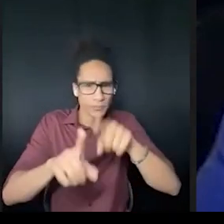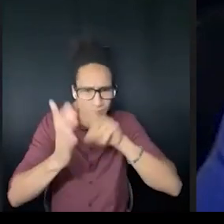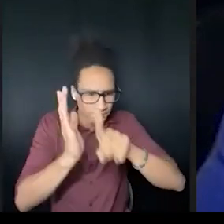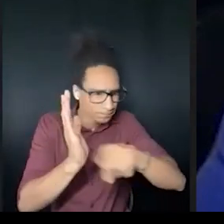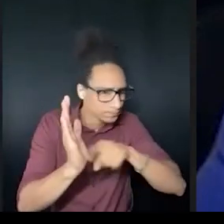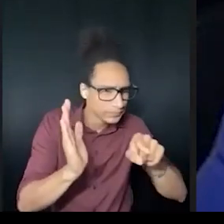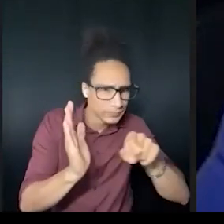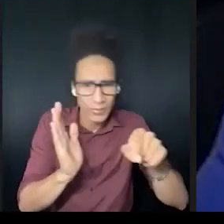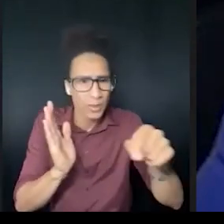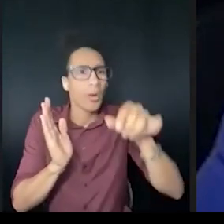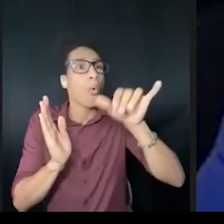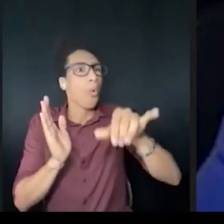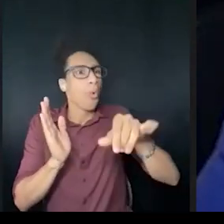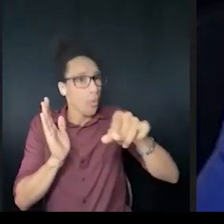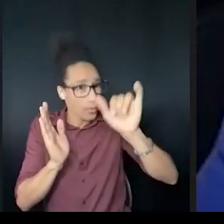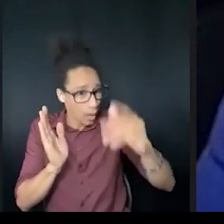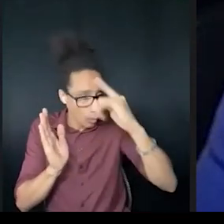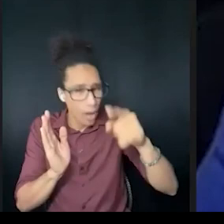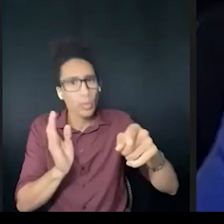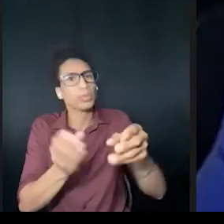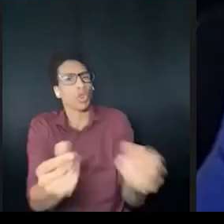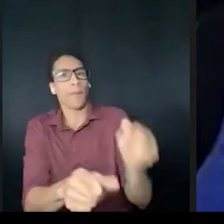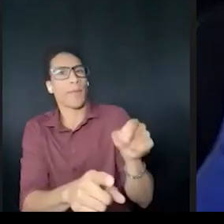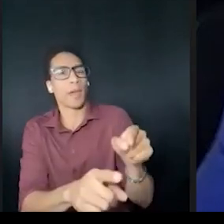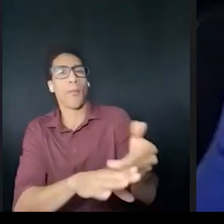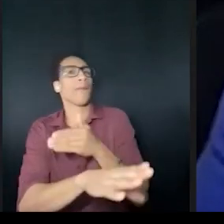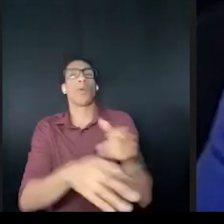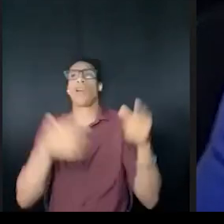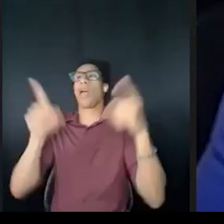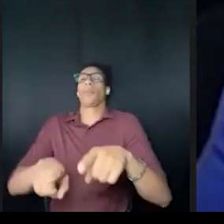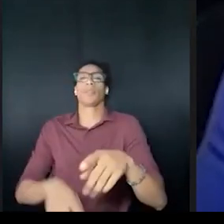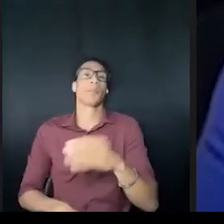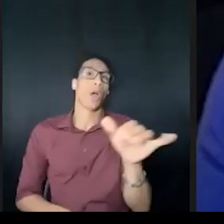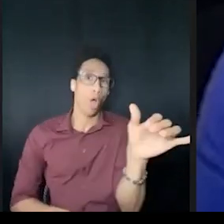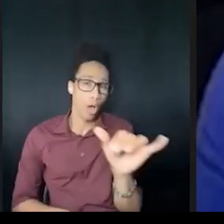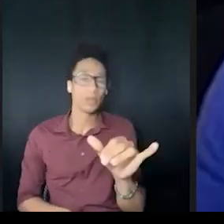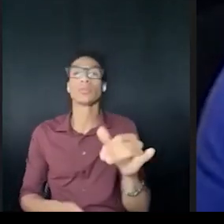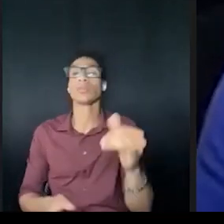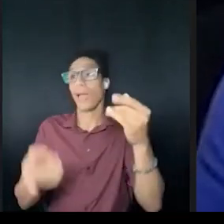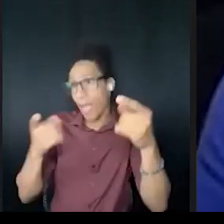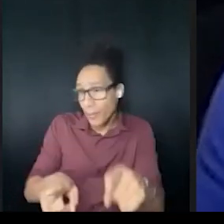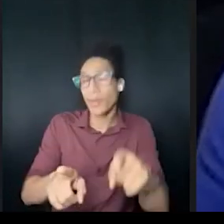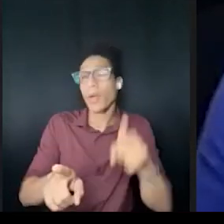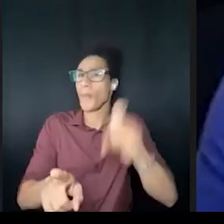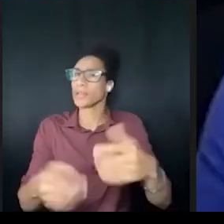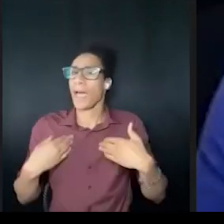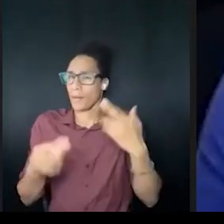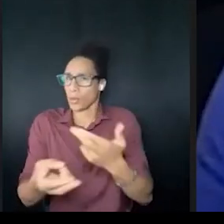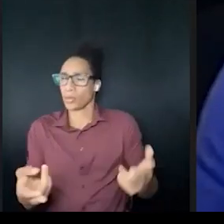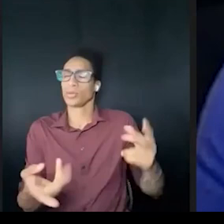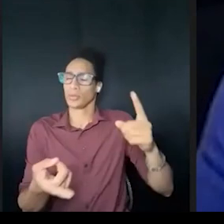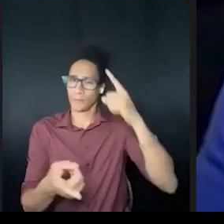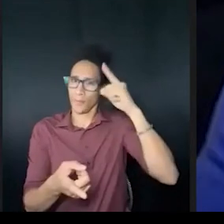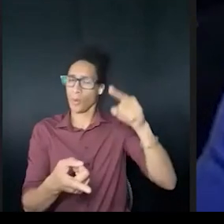way they do things, mm-hmm. but also they have to be covered with resources in order to thrive themselves. And I think that